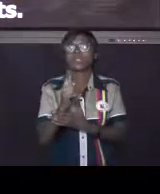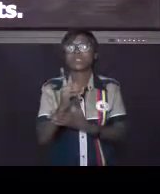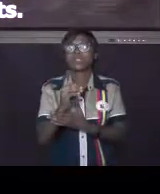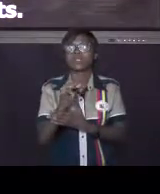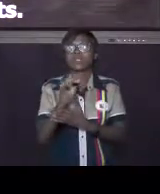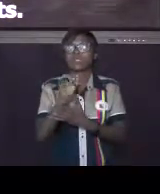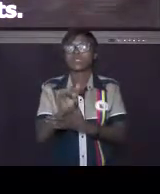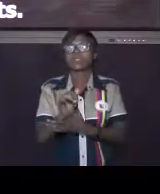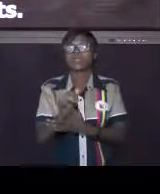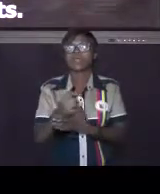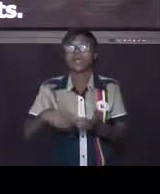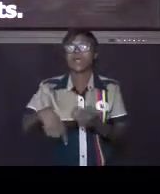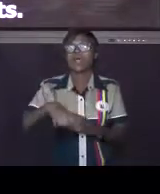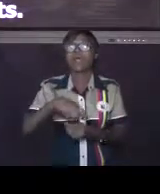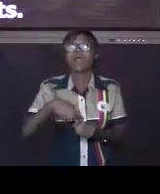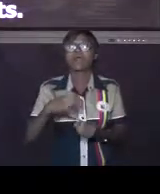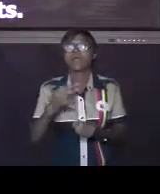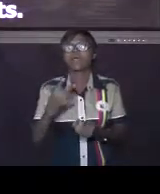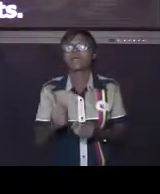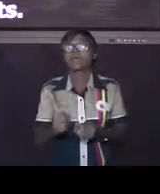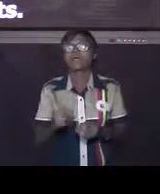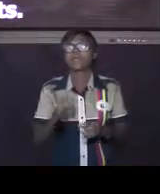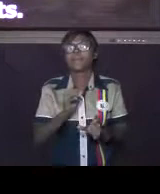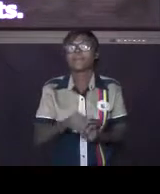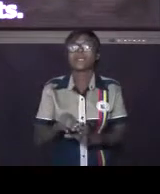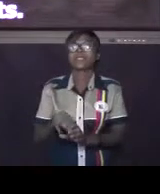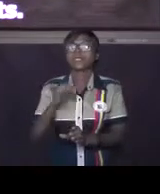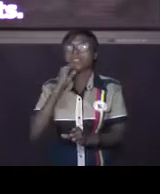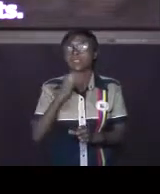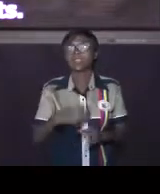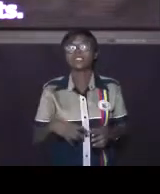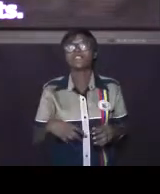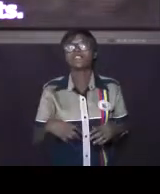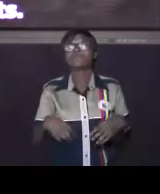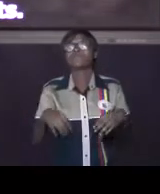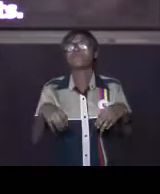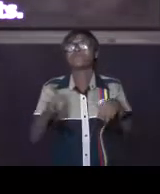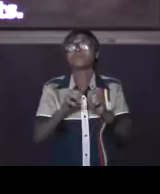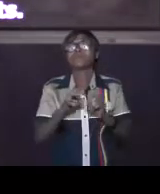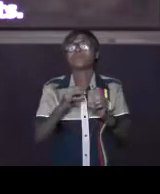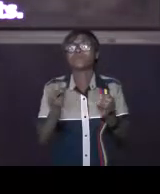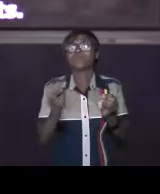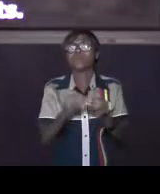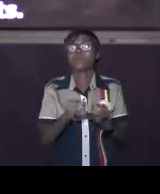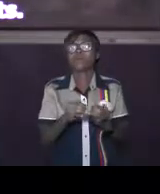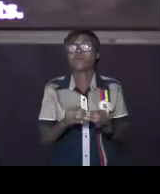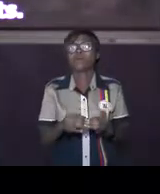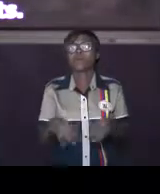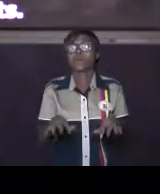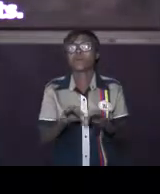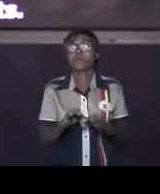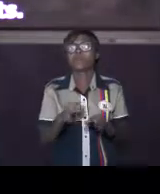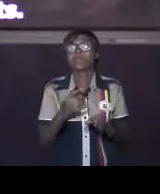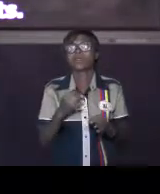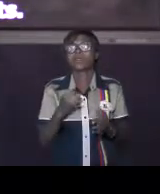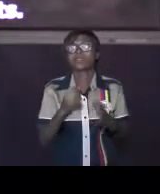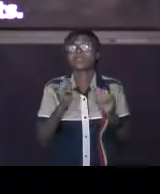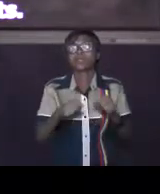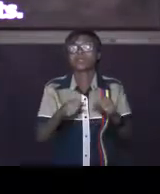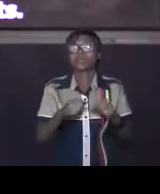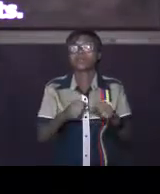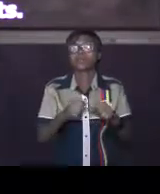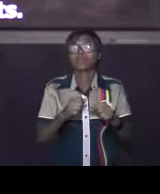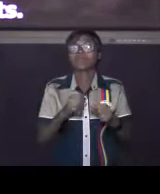more important than the most other crops, because the plant can only absorb a reduced amount